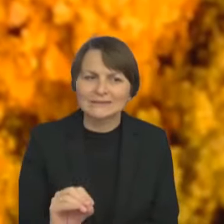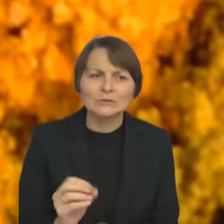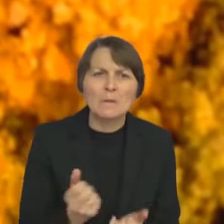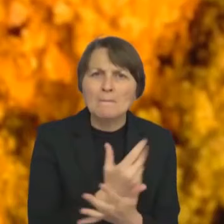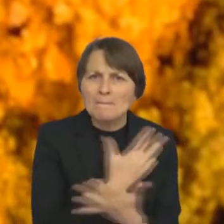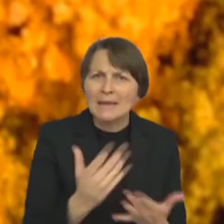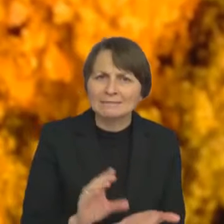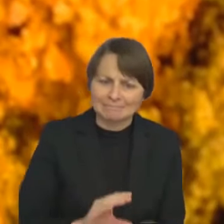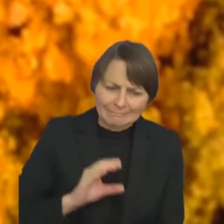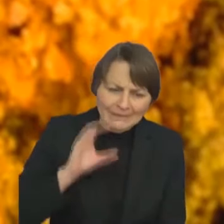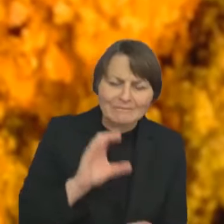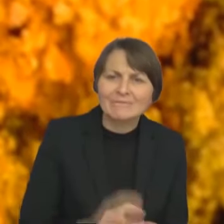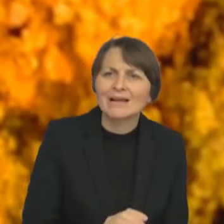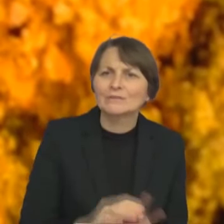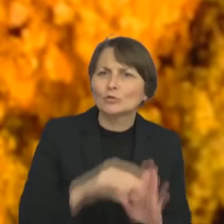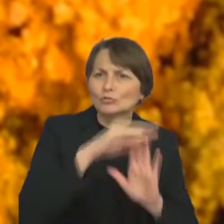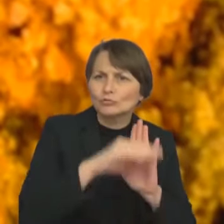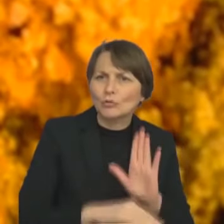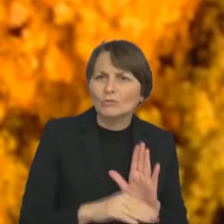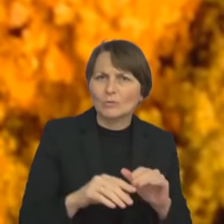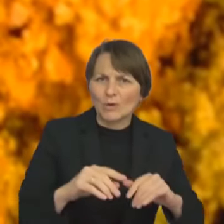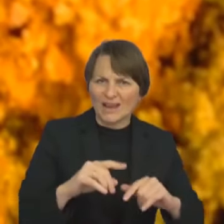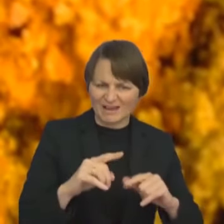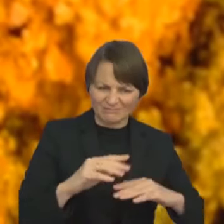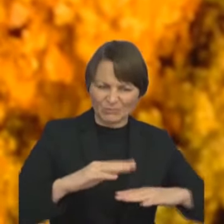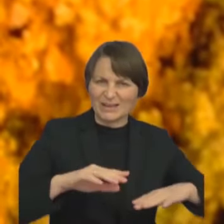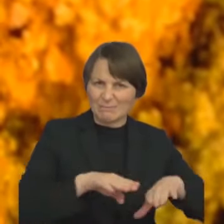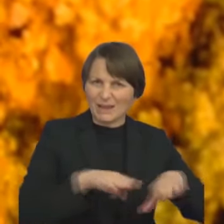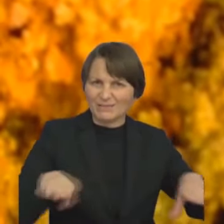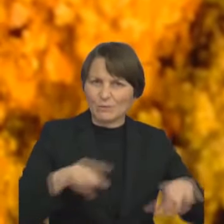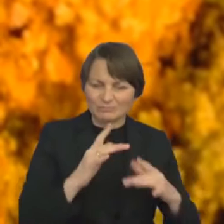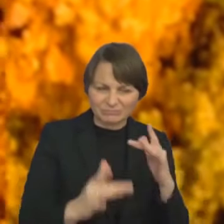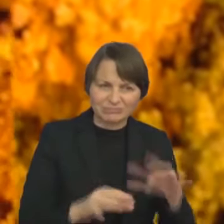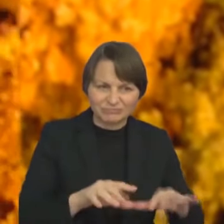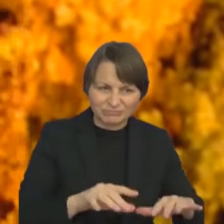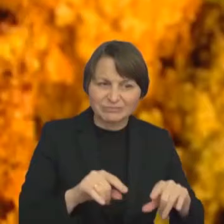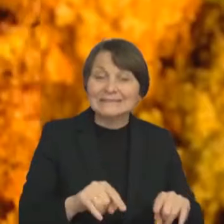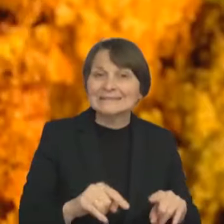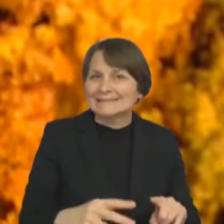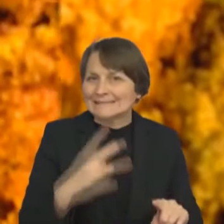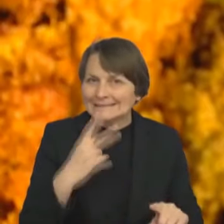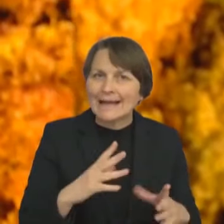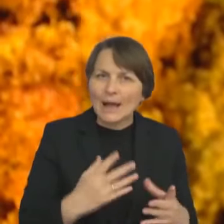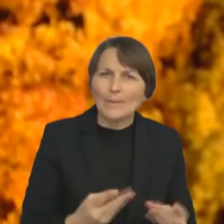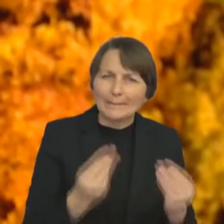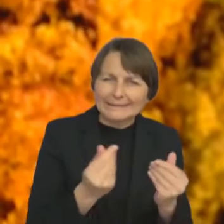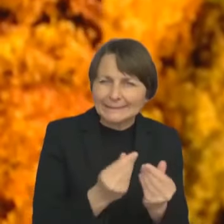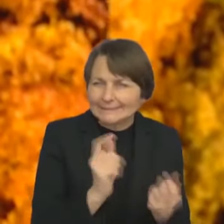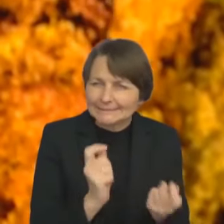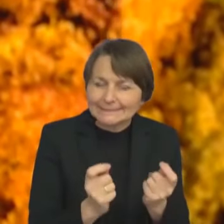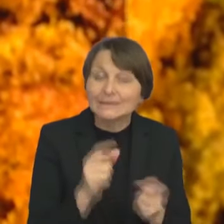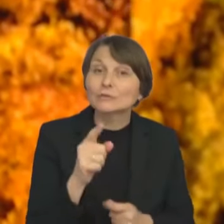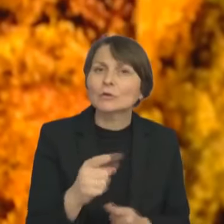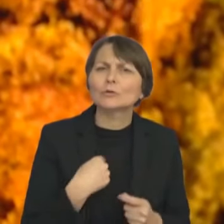in software platforms beyond the investment that's necessary for a material platform. Have you planned at the level of the